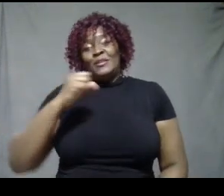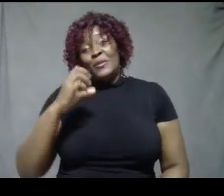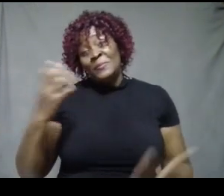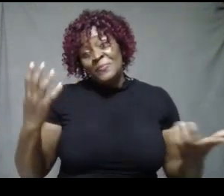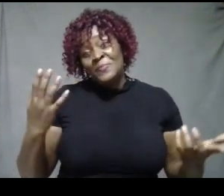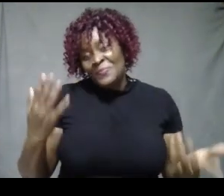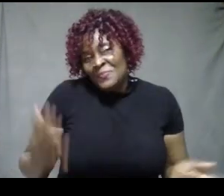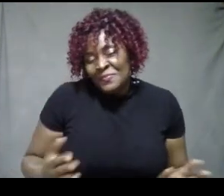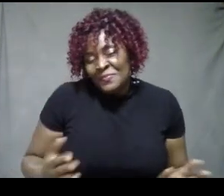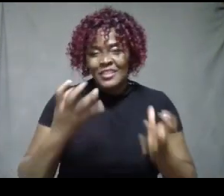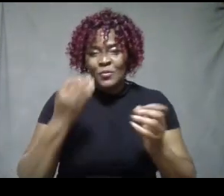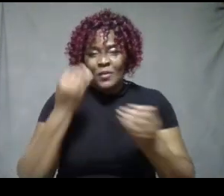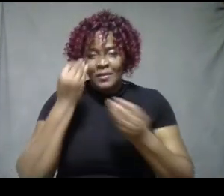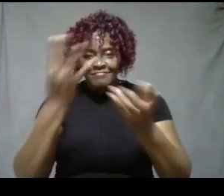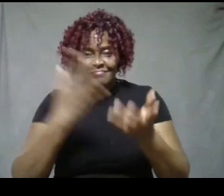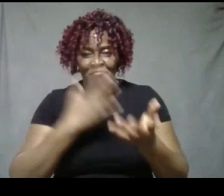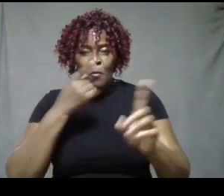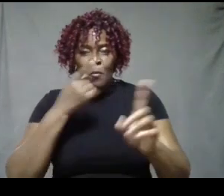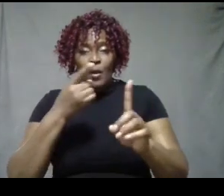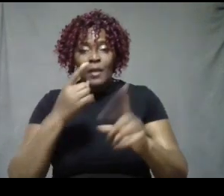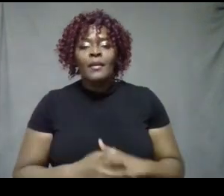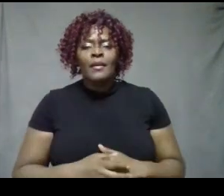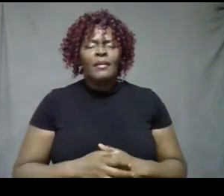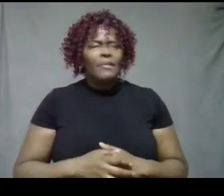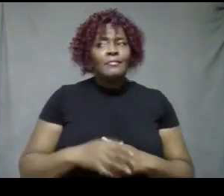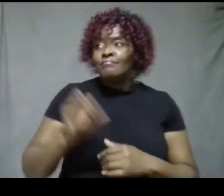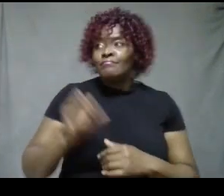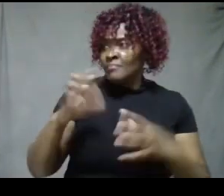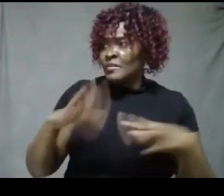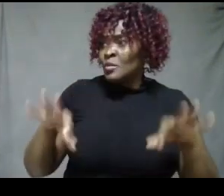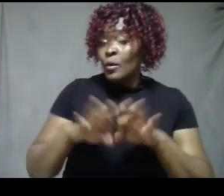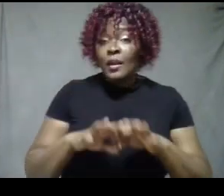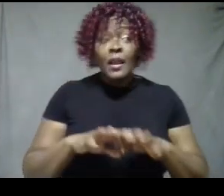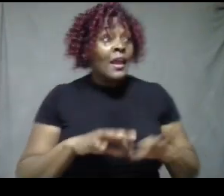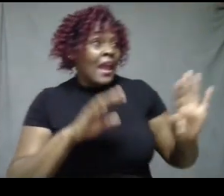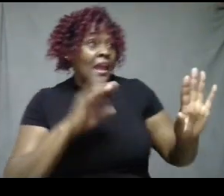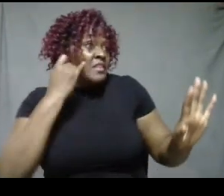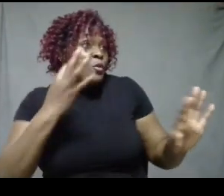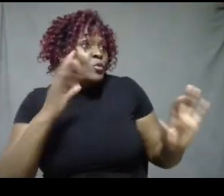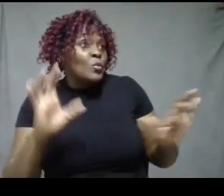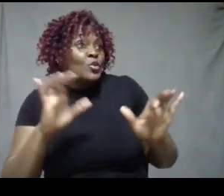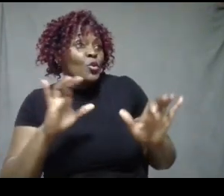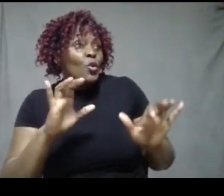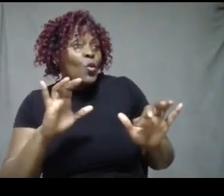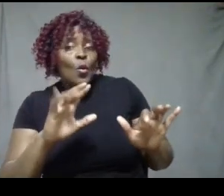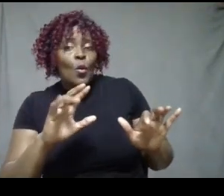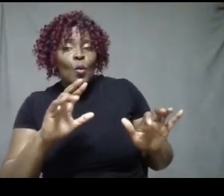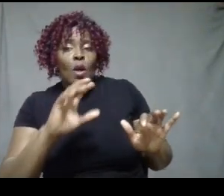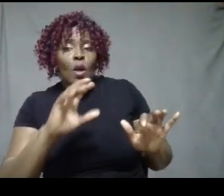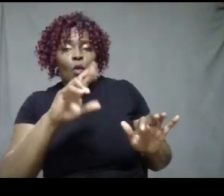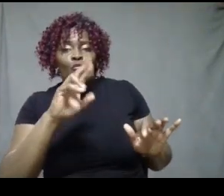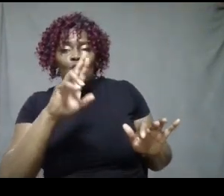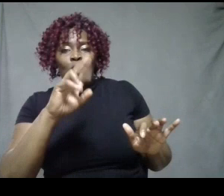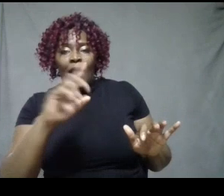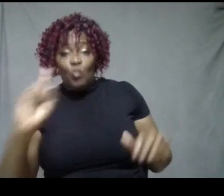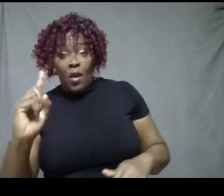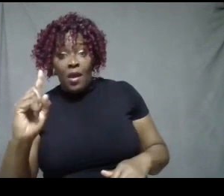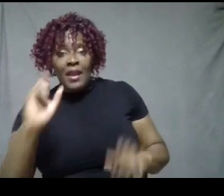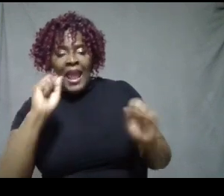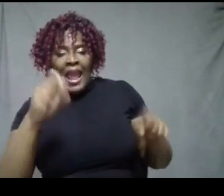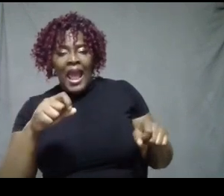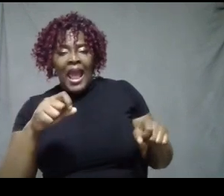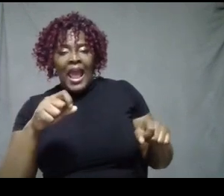my points. Now, I'll be more than happy to, if we do a round one, I can bring a report back to the commission that demonstrates how successful that round